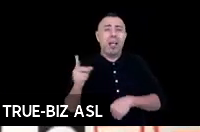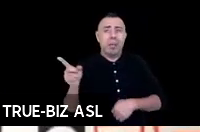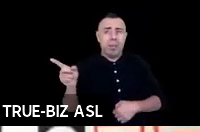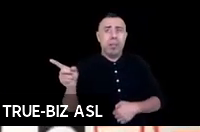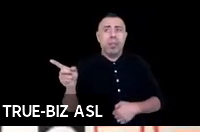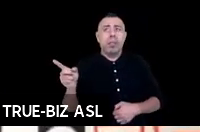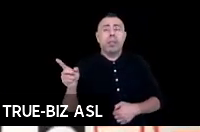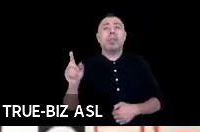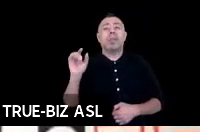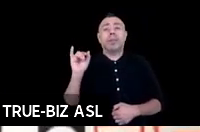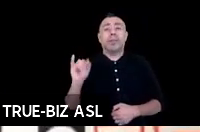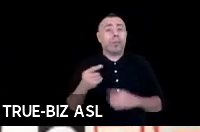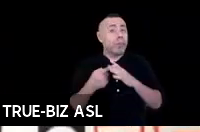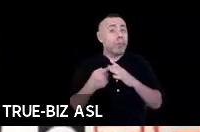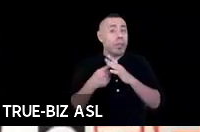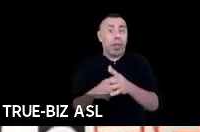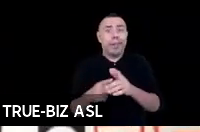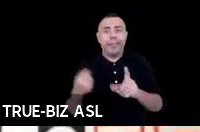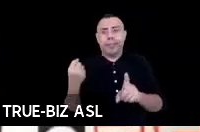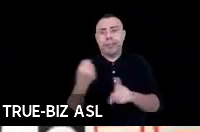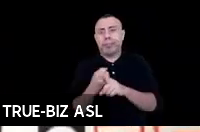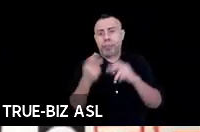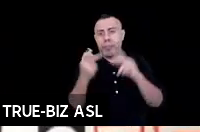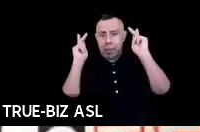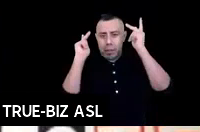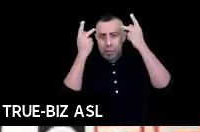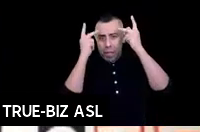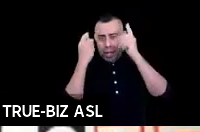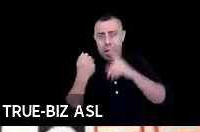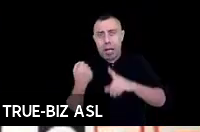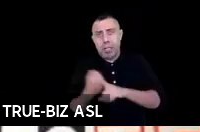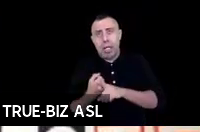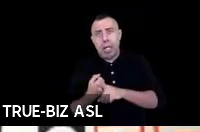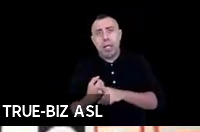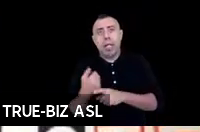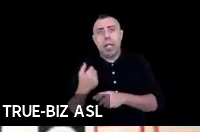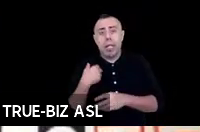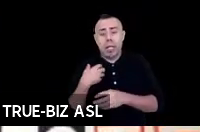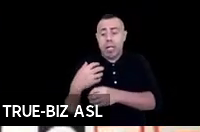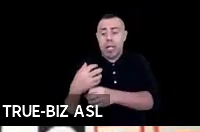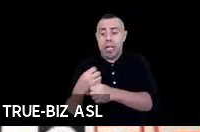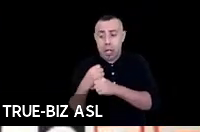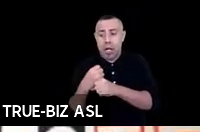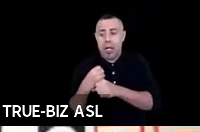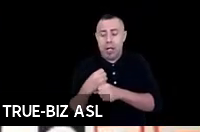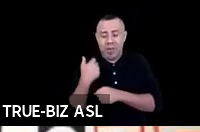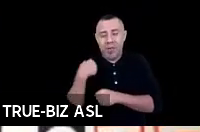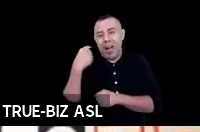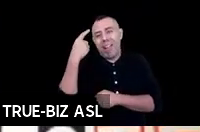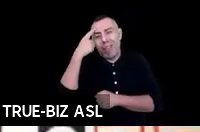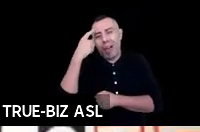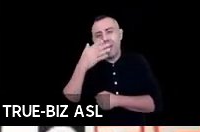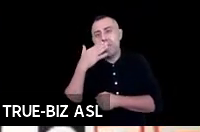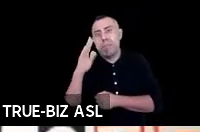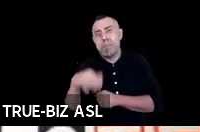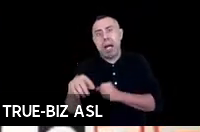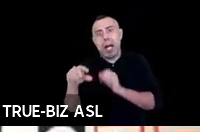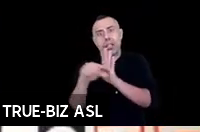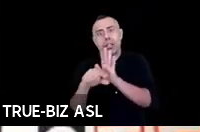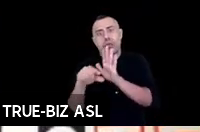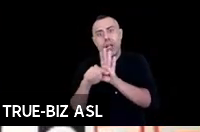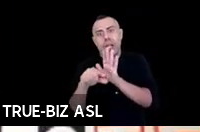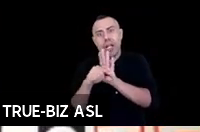started with a panic attack that I had received like what I thought was a bad grade when I was in high school. And as I was walking